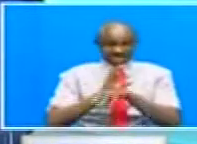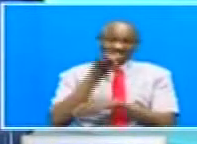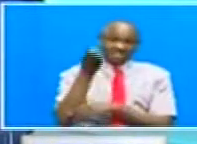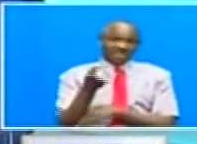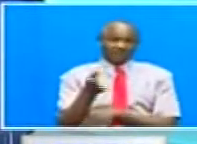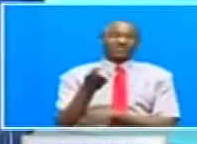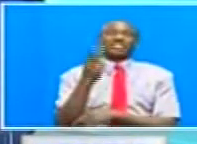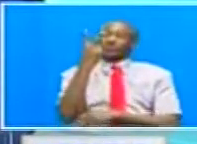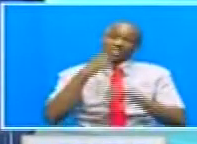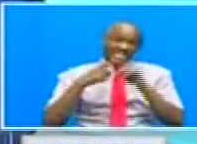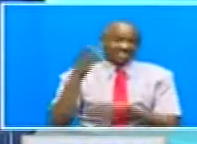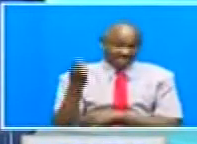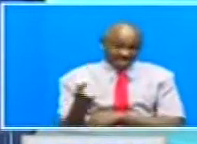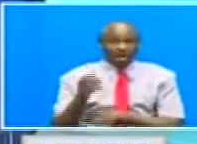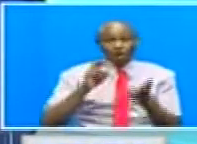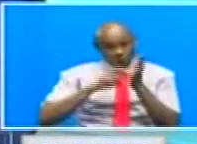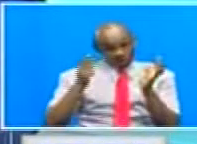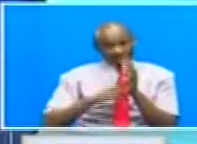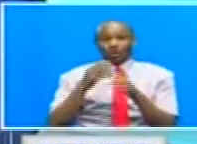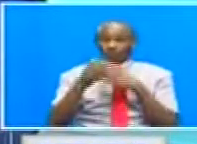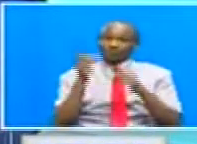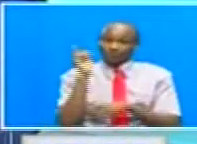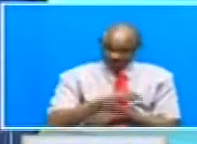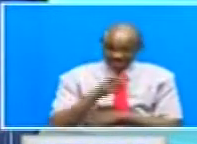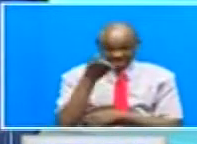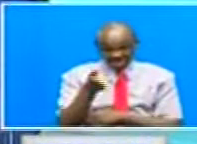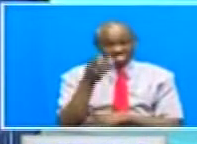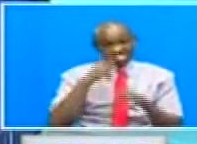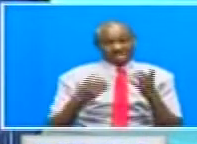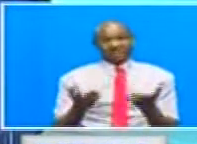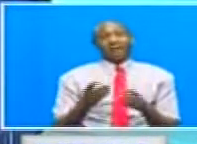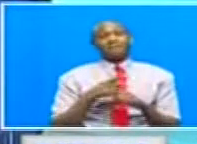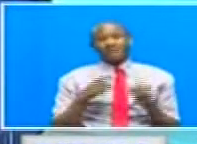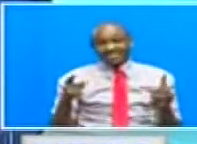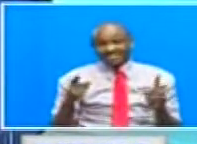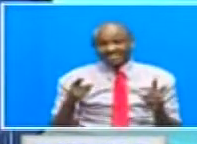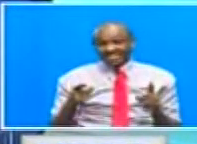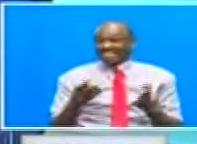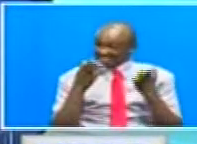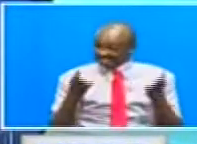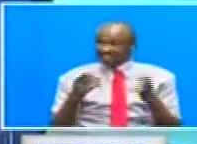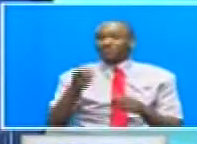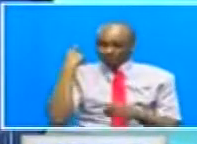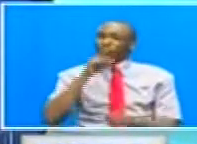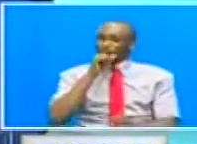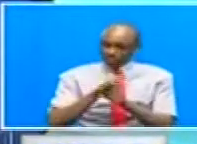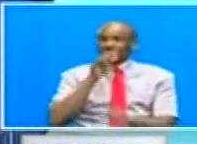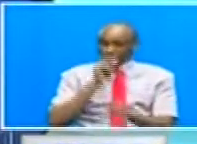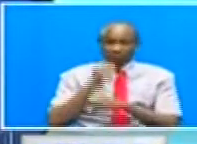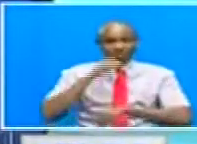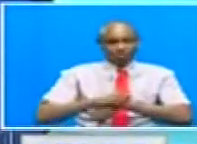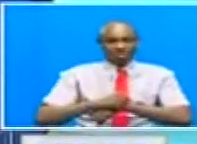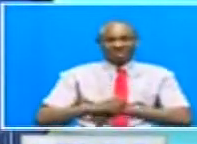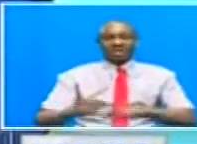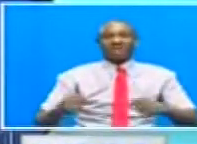the last 2 years. Its contract is coming to an end this end of this year. But of the things that they had promised to do to the school, none